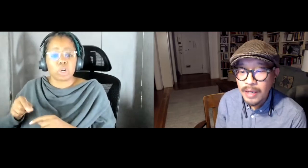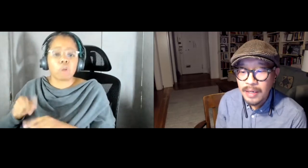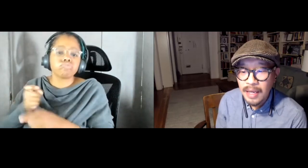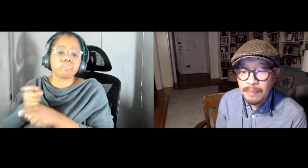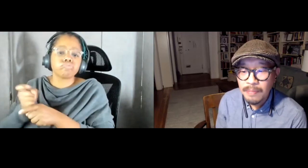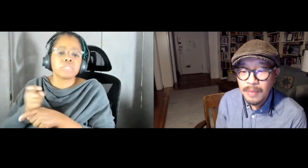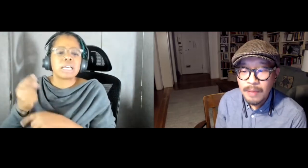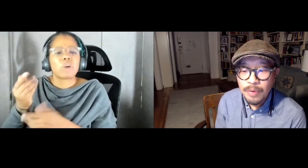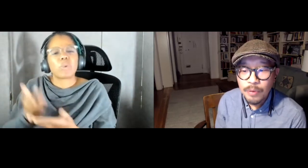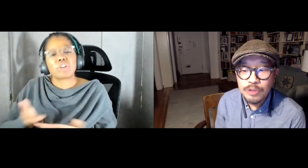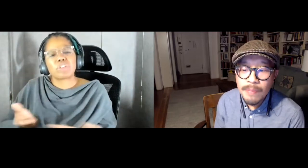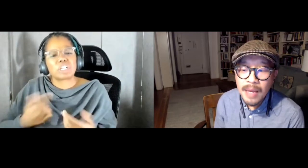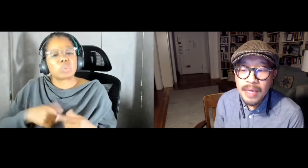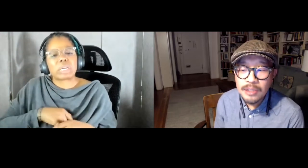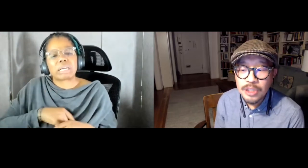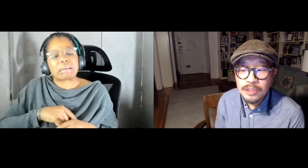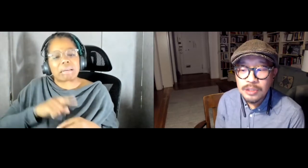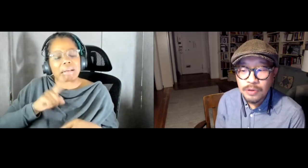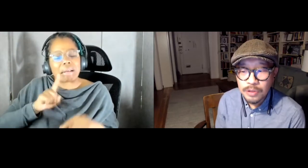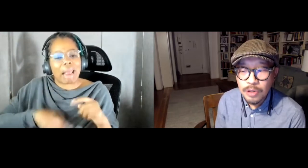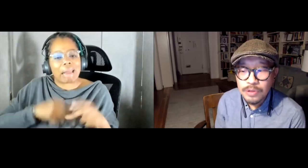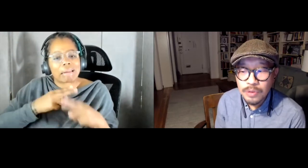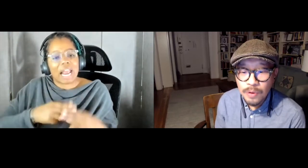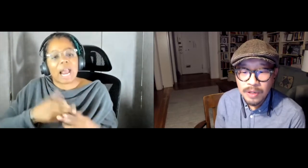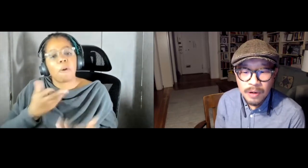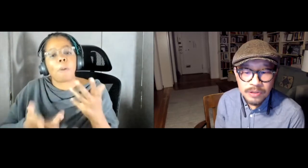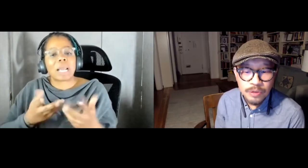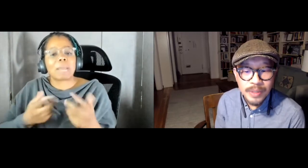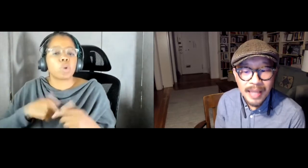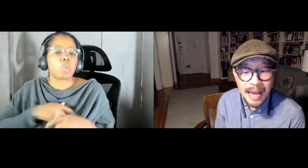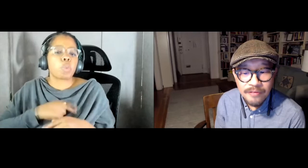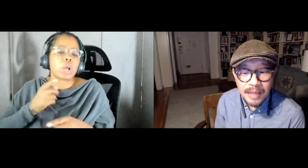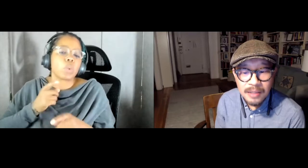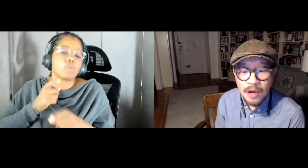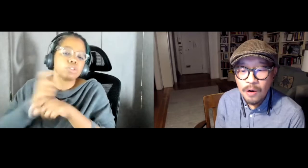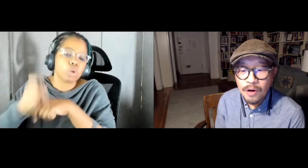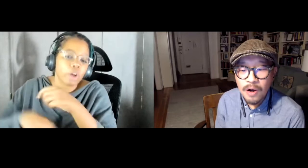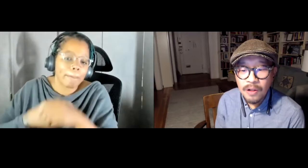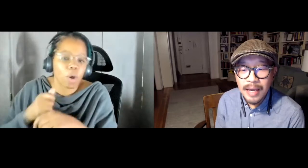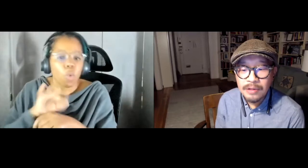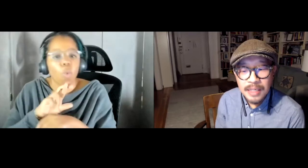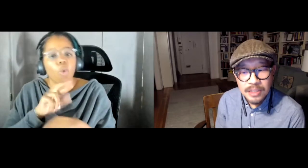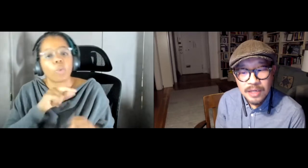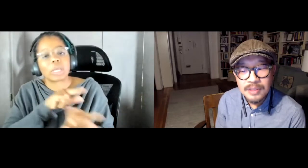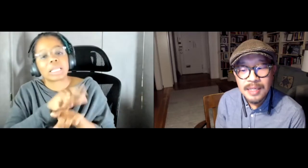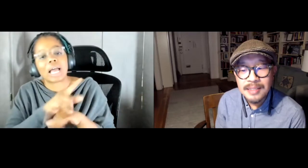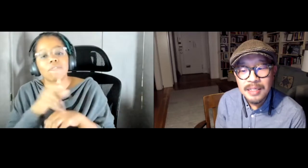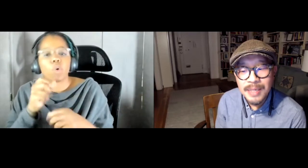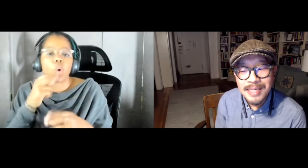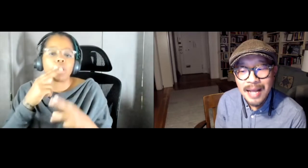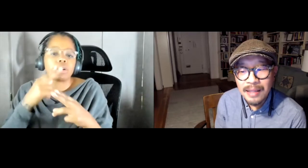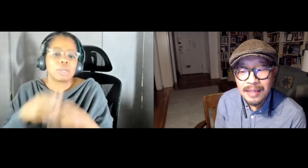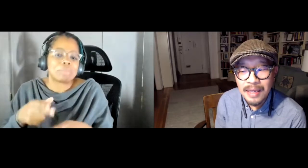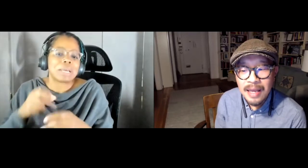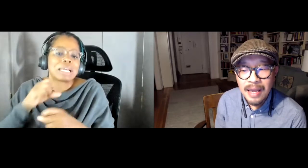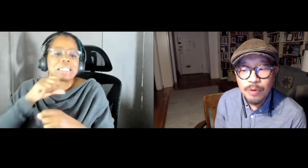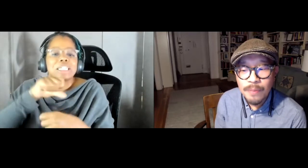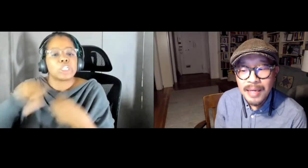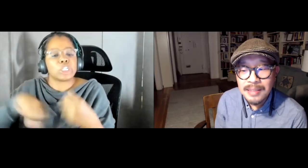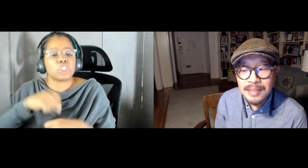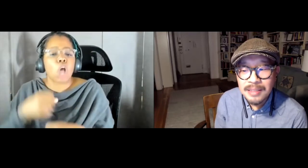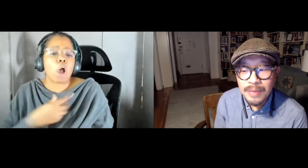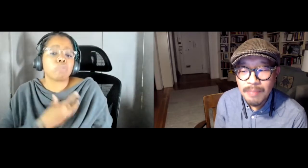couldn't quite name, but which we might make a gesture or joke toward, and also we'd laugh at or call out each other's sentimentality